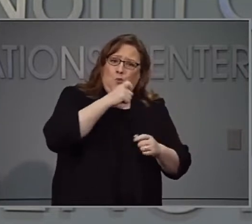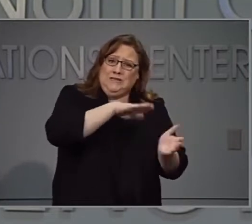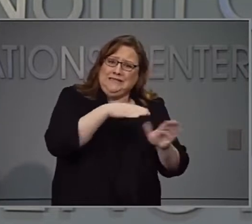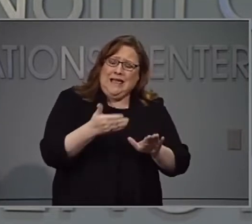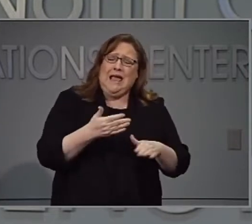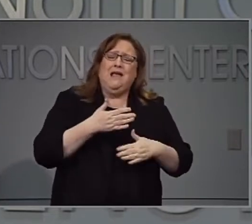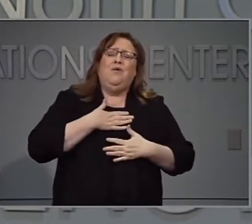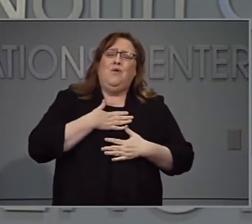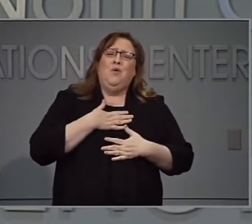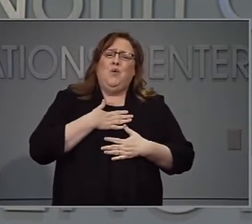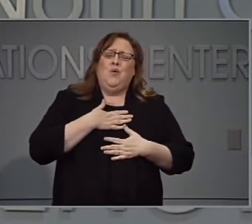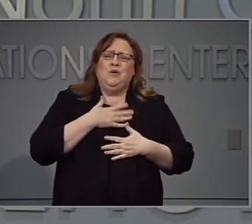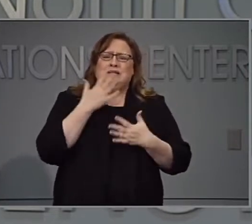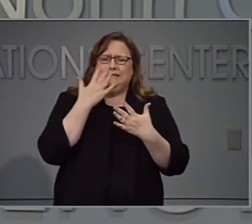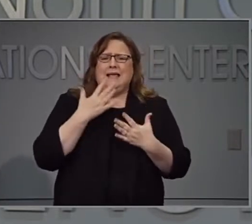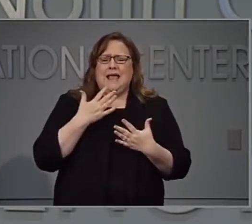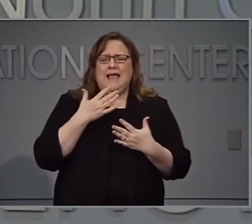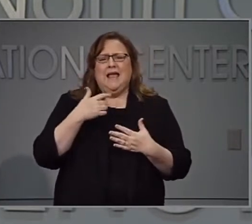thoughts.